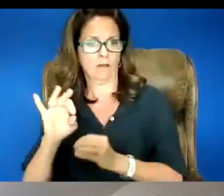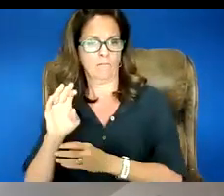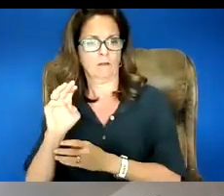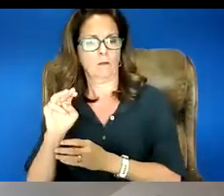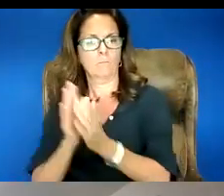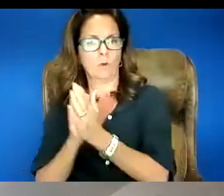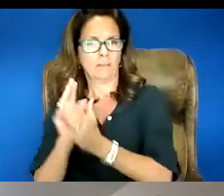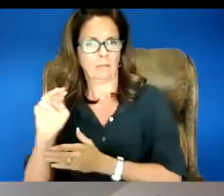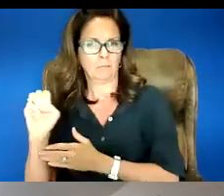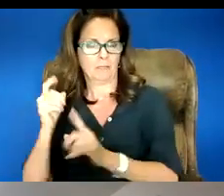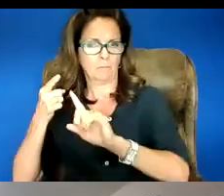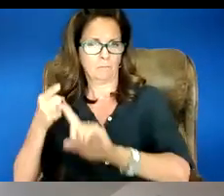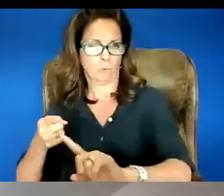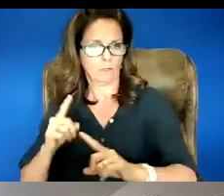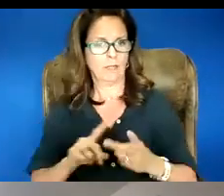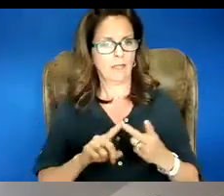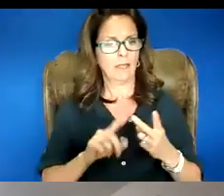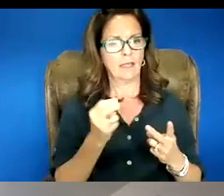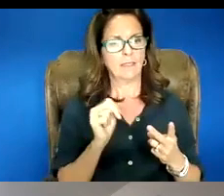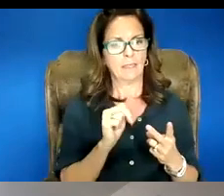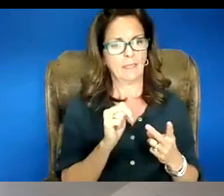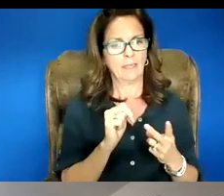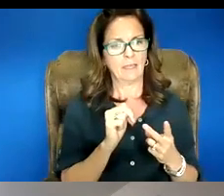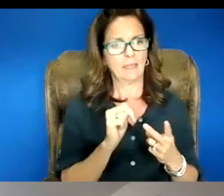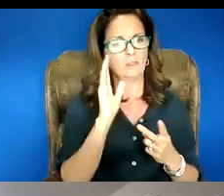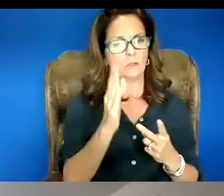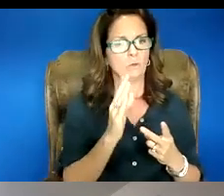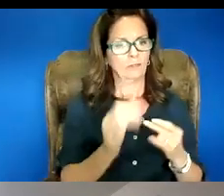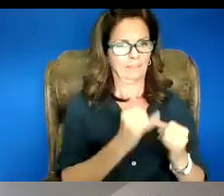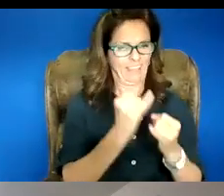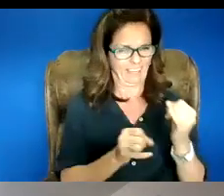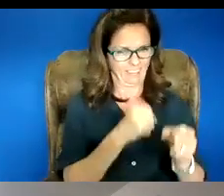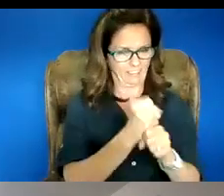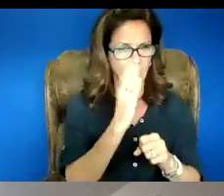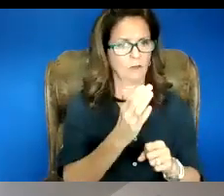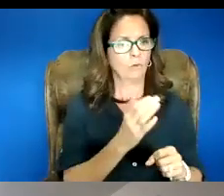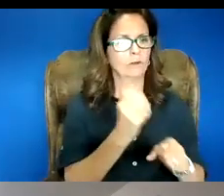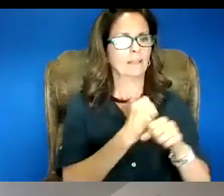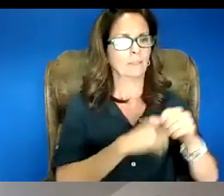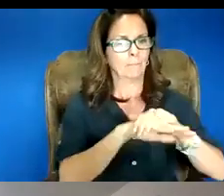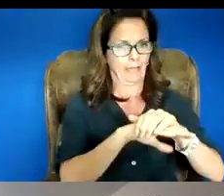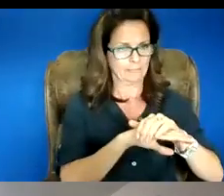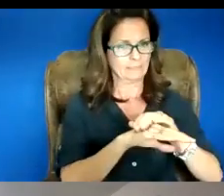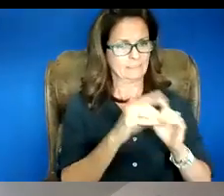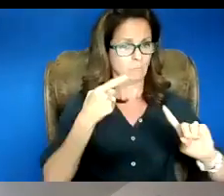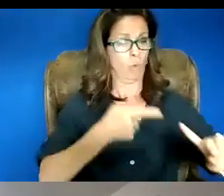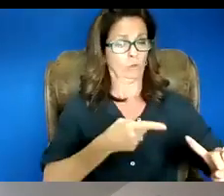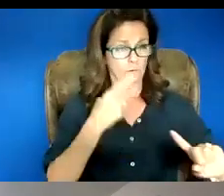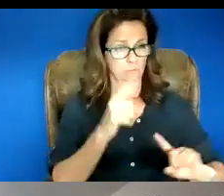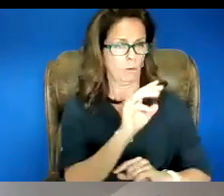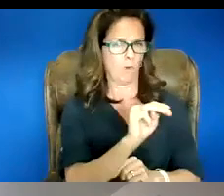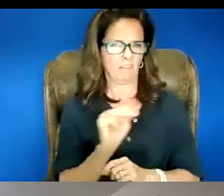maximum 240 points for Motivate Me for that year. And then continuing, we still have to develop